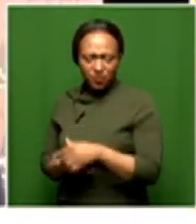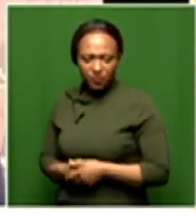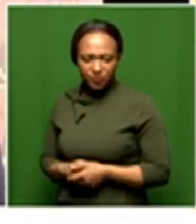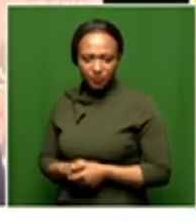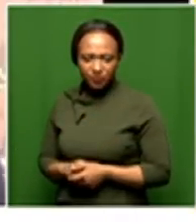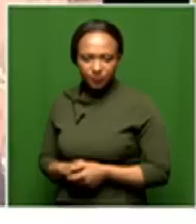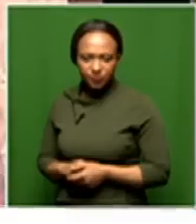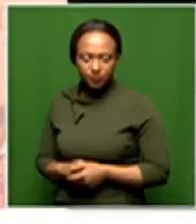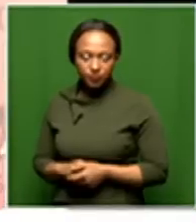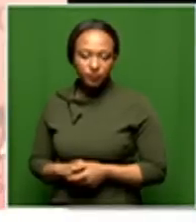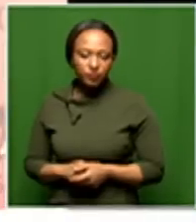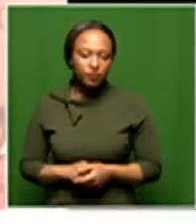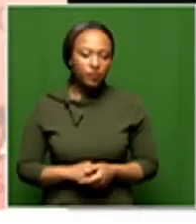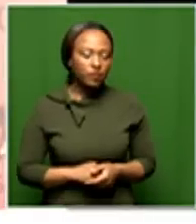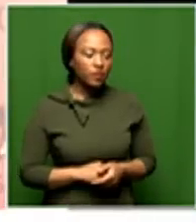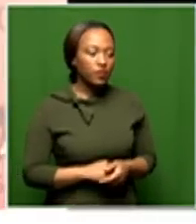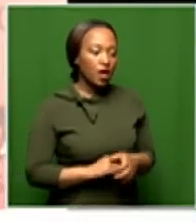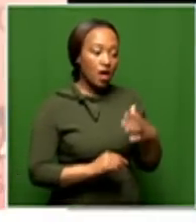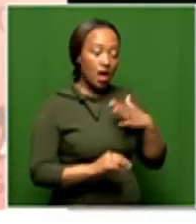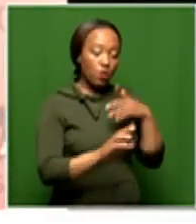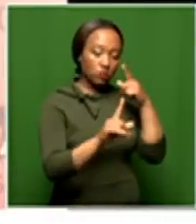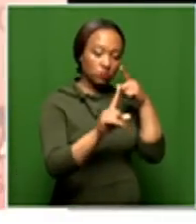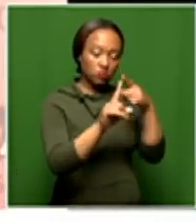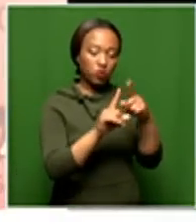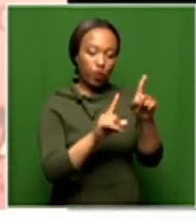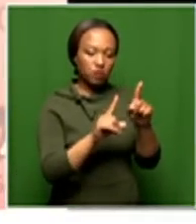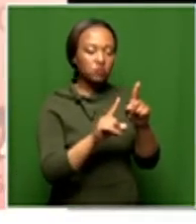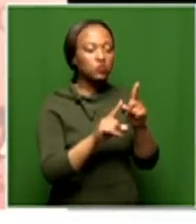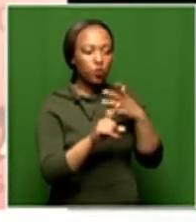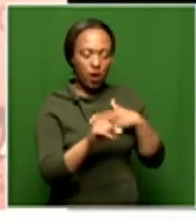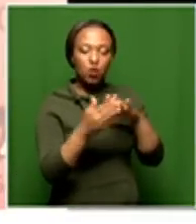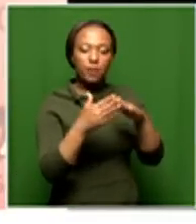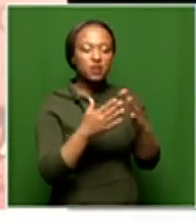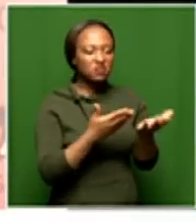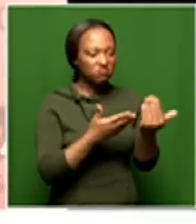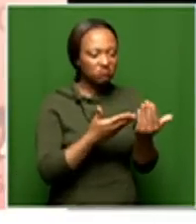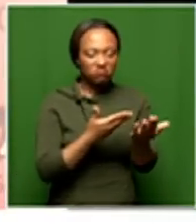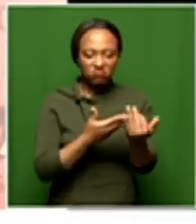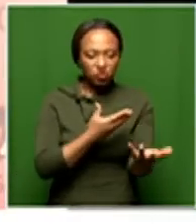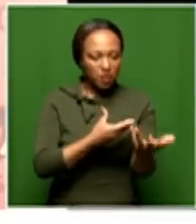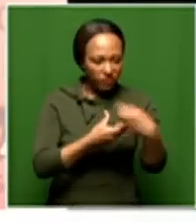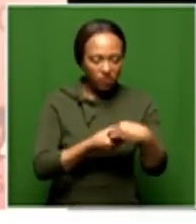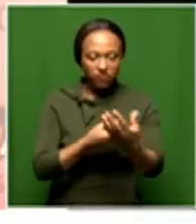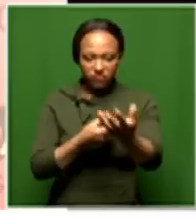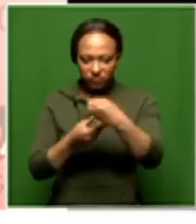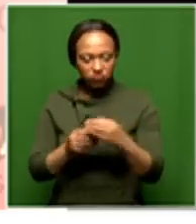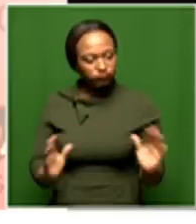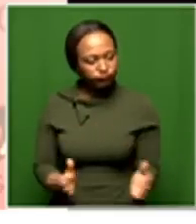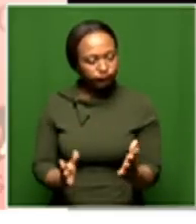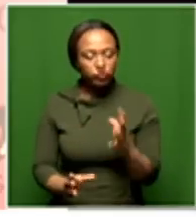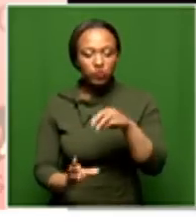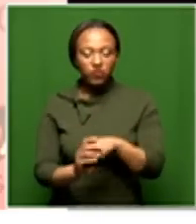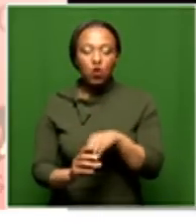Our main thing is to mobilize our communities to fight against public theft of property, even